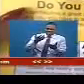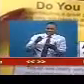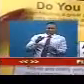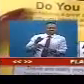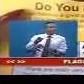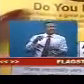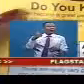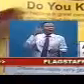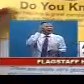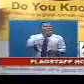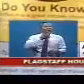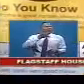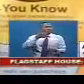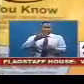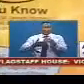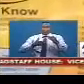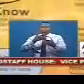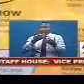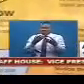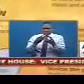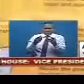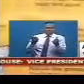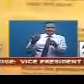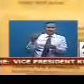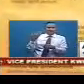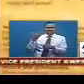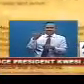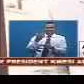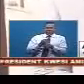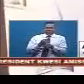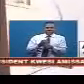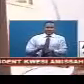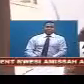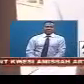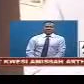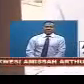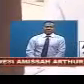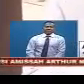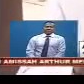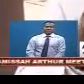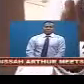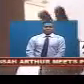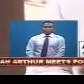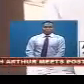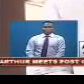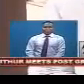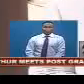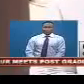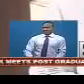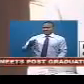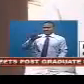has acknowledged sustainable and tangible gains over the past 5 years. In 2015, we reached the